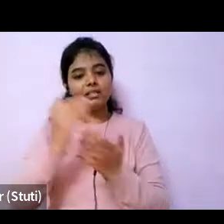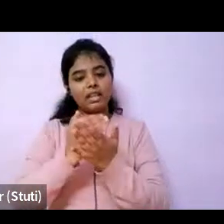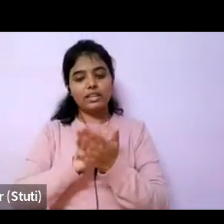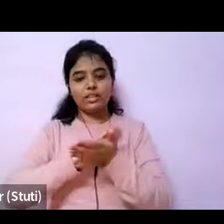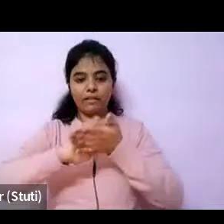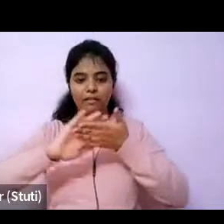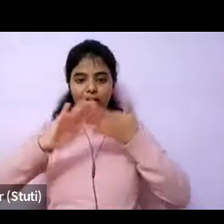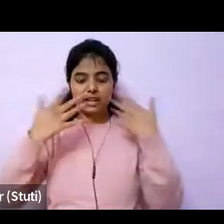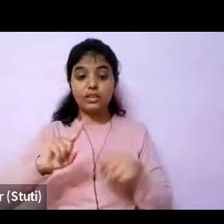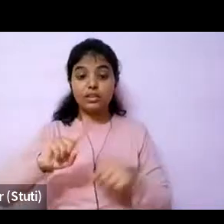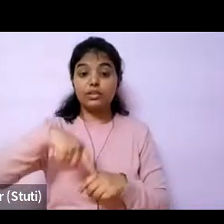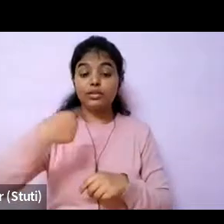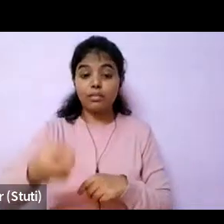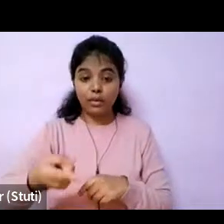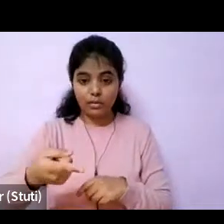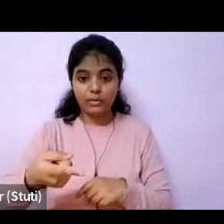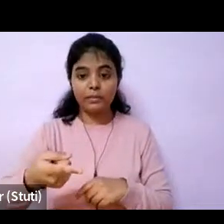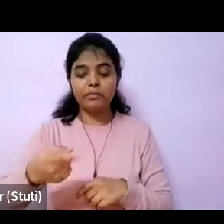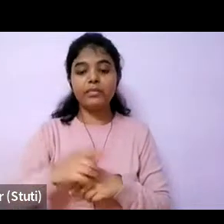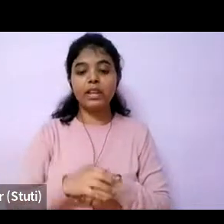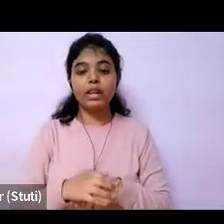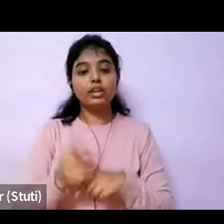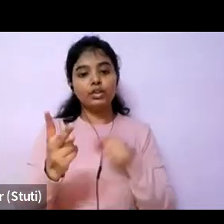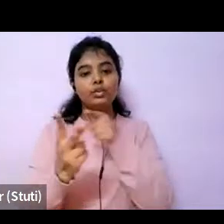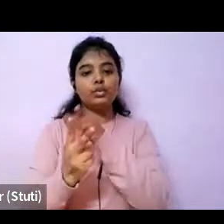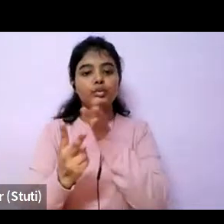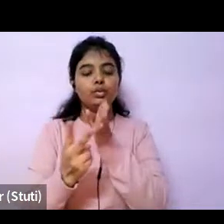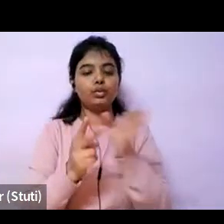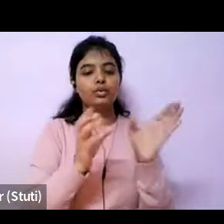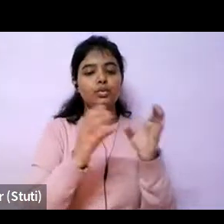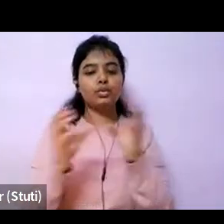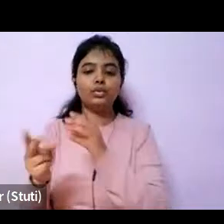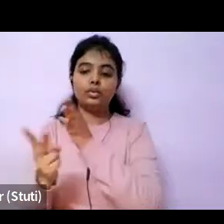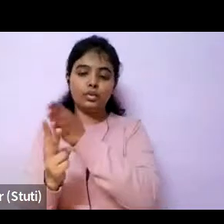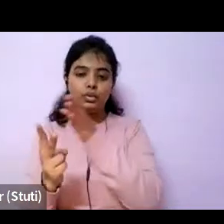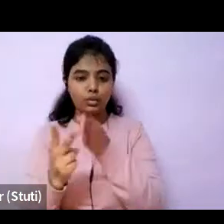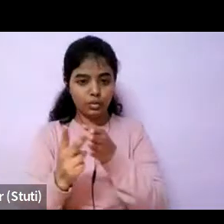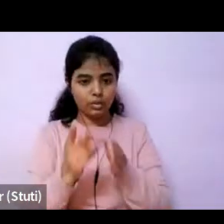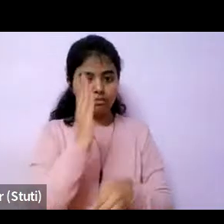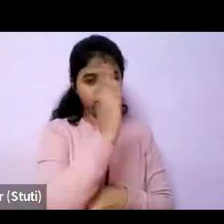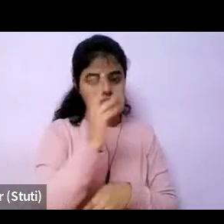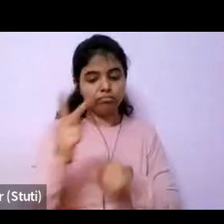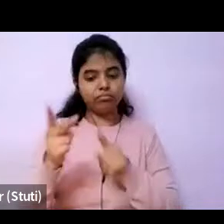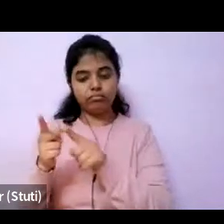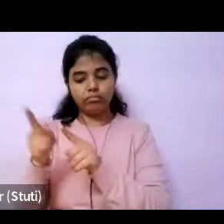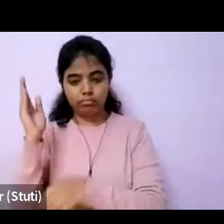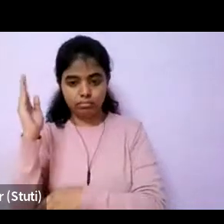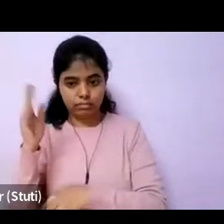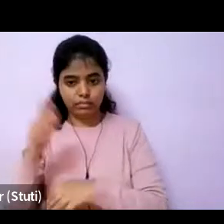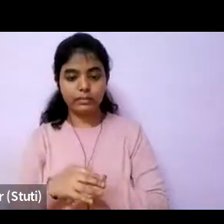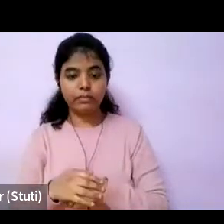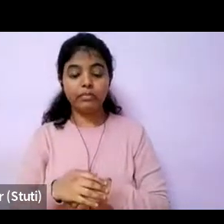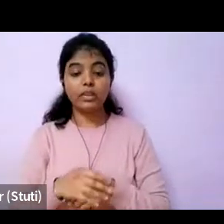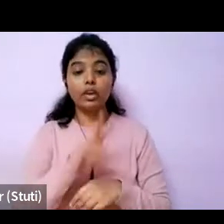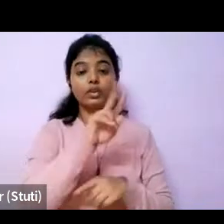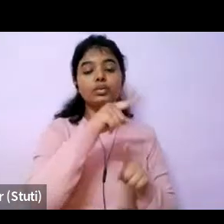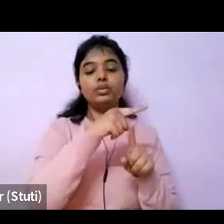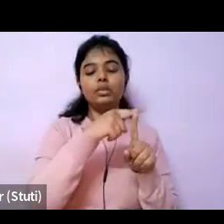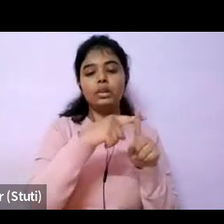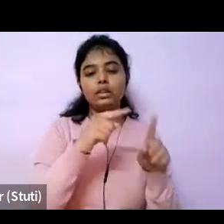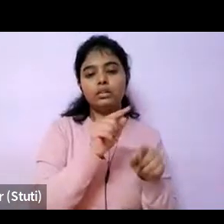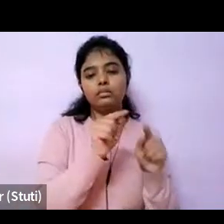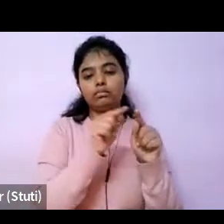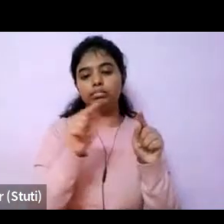here. Tomorrow we have 2 technical sessions in the early afternoon, which is 2:30 to 4:30. We